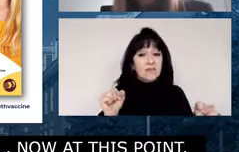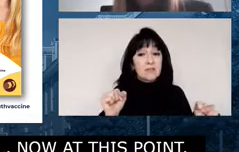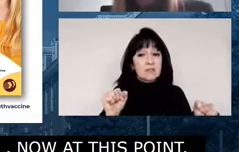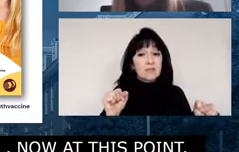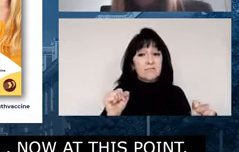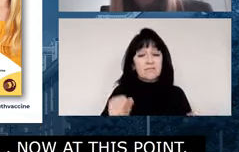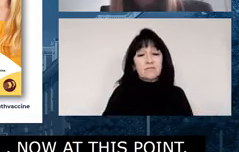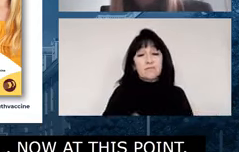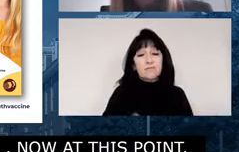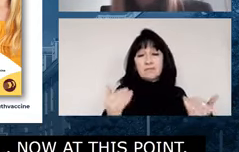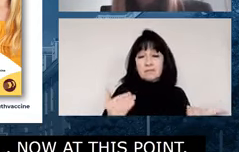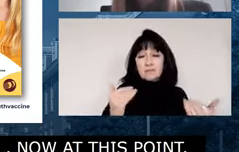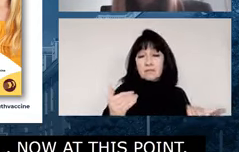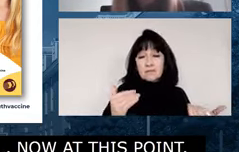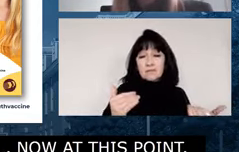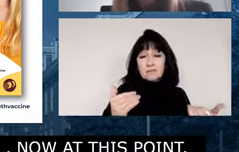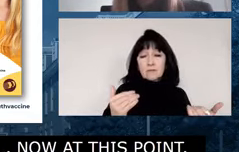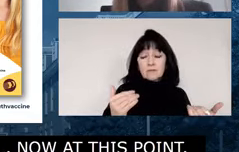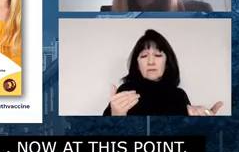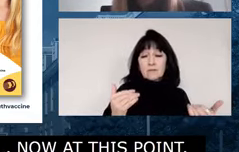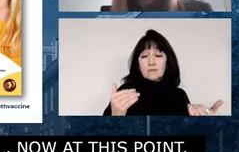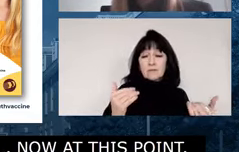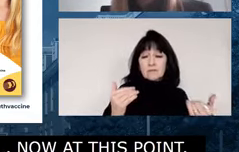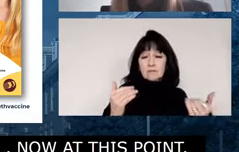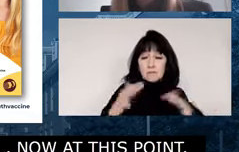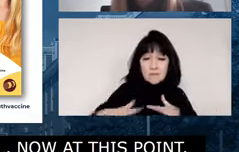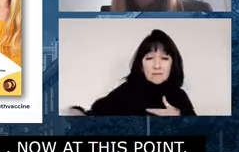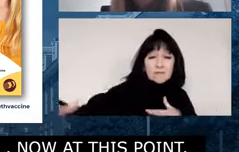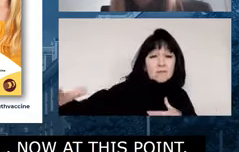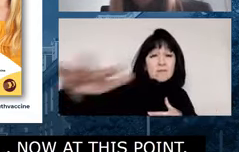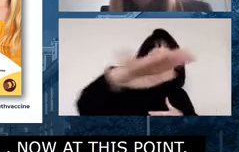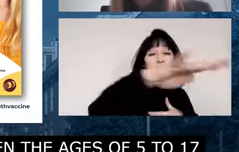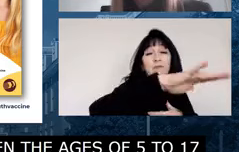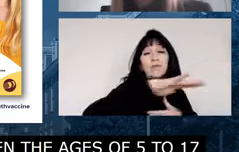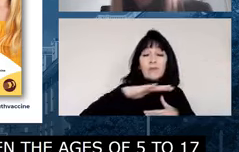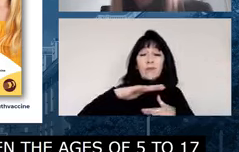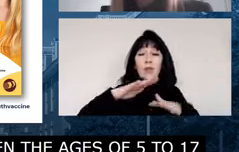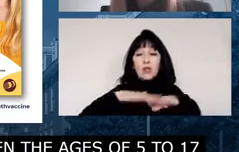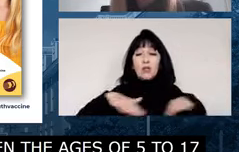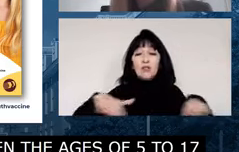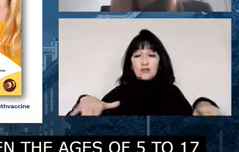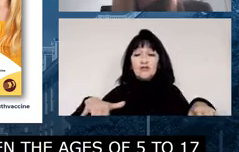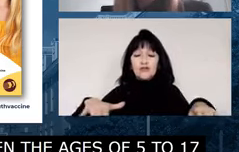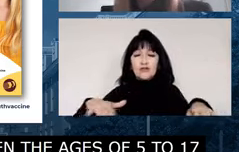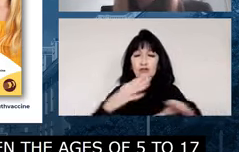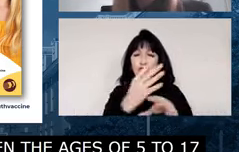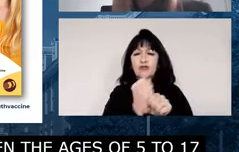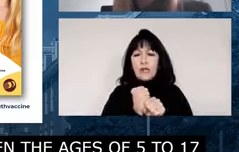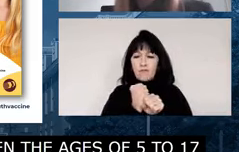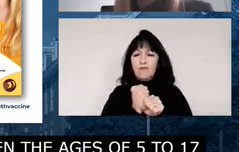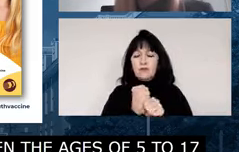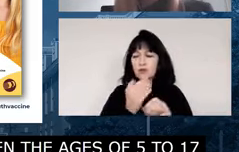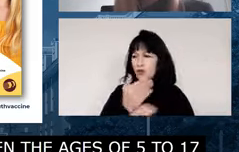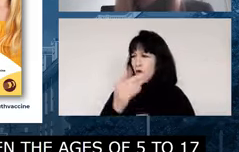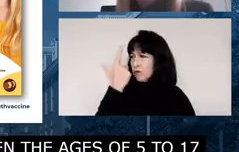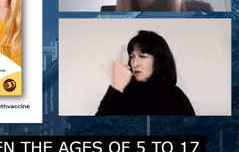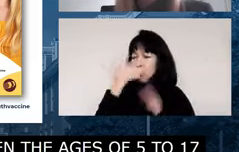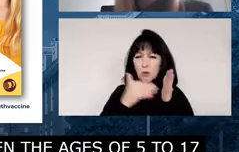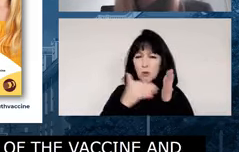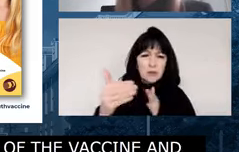5 to 17 have received at least one dose of the vaccine. And the safety profile has just